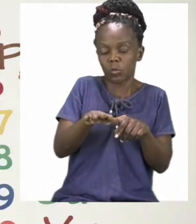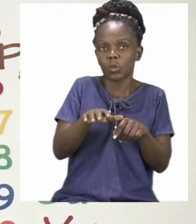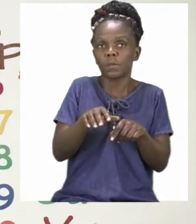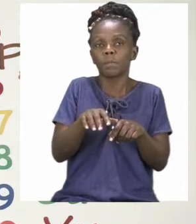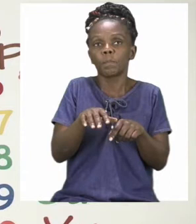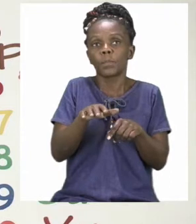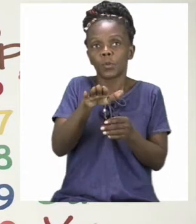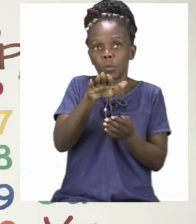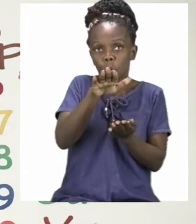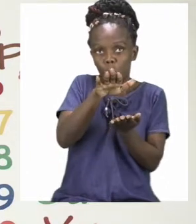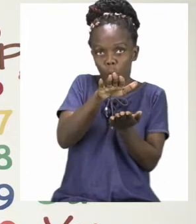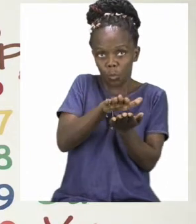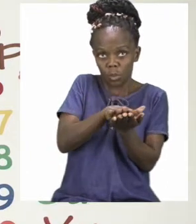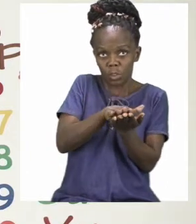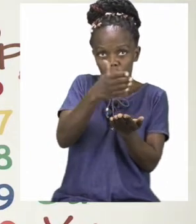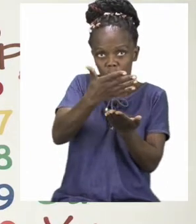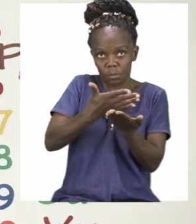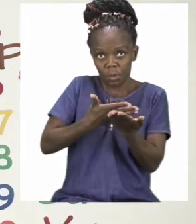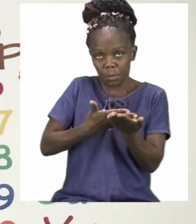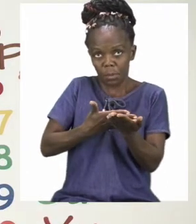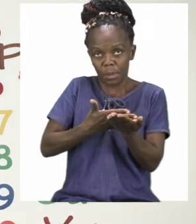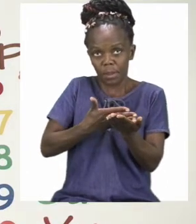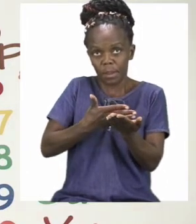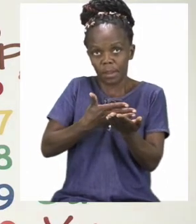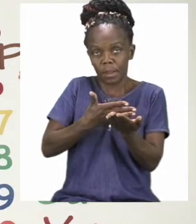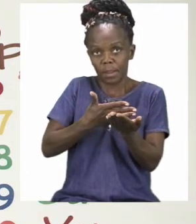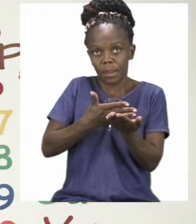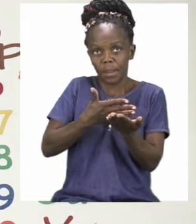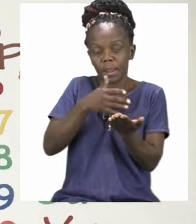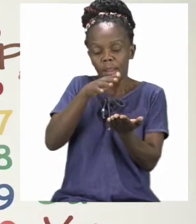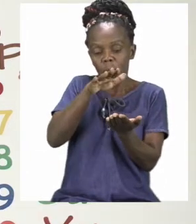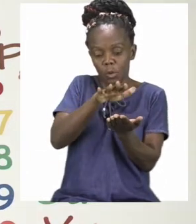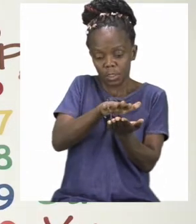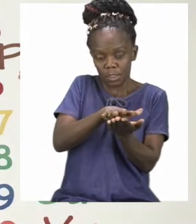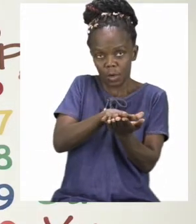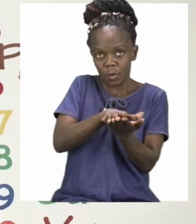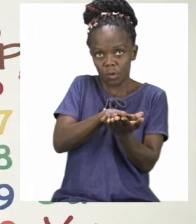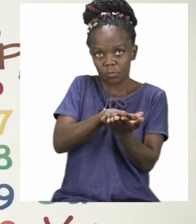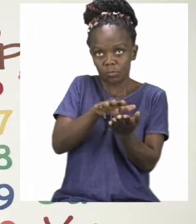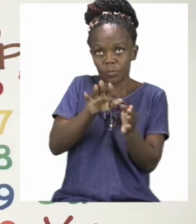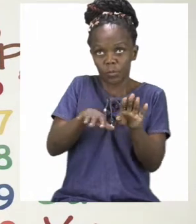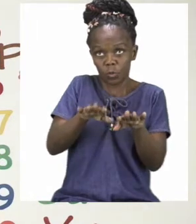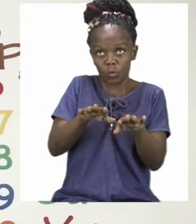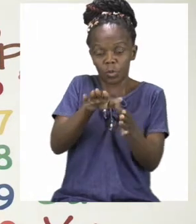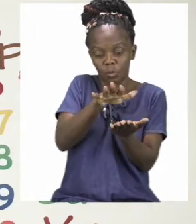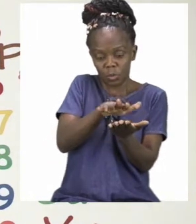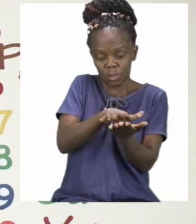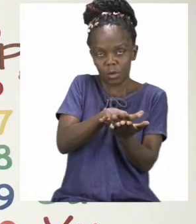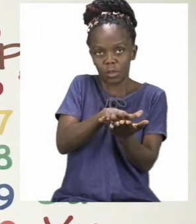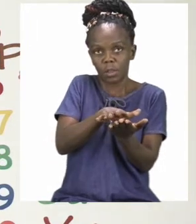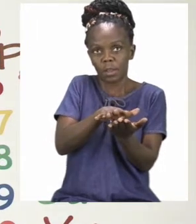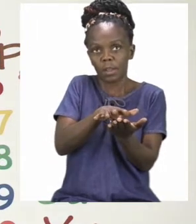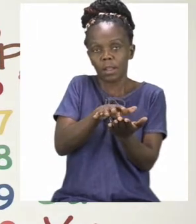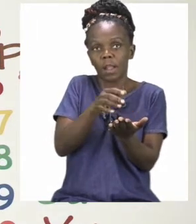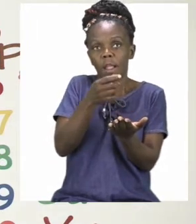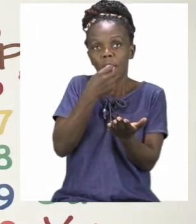boys and girls, you are going to take a red color. This is the color red. So